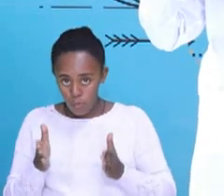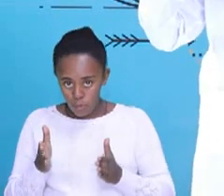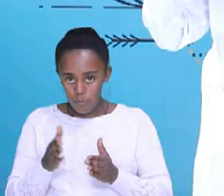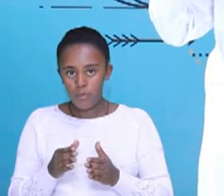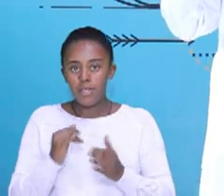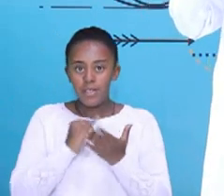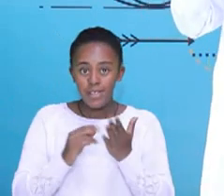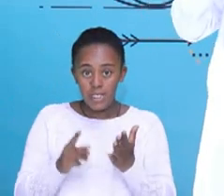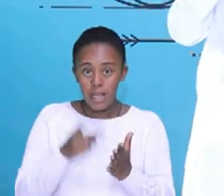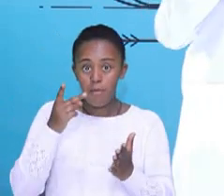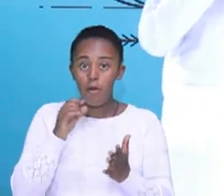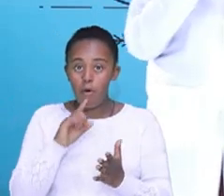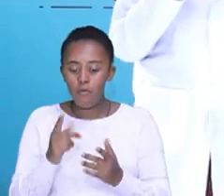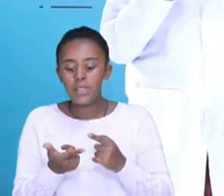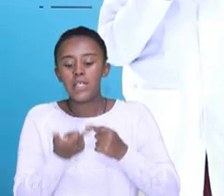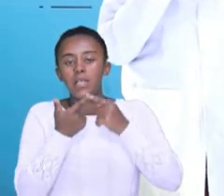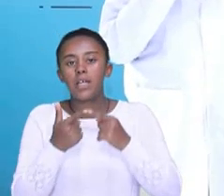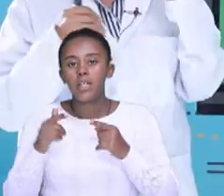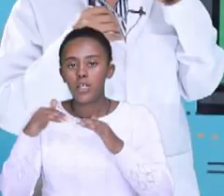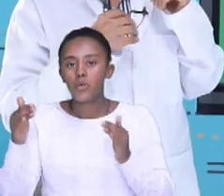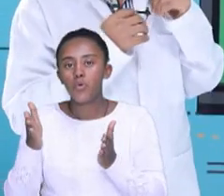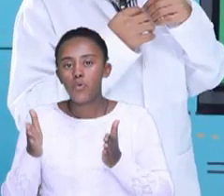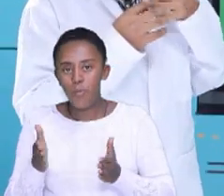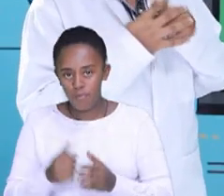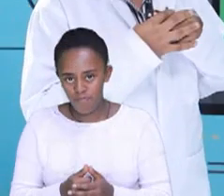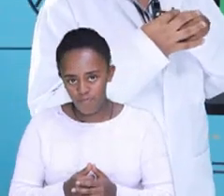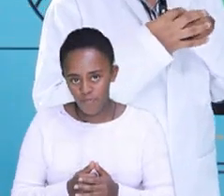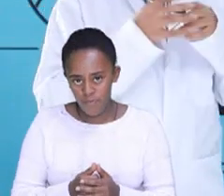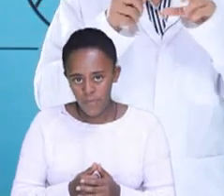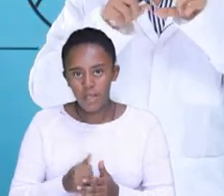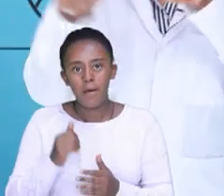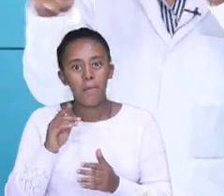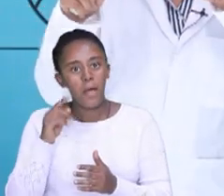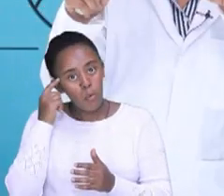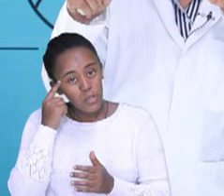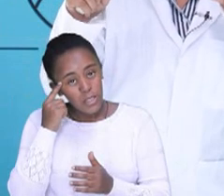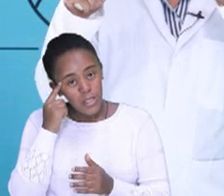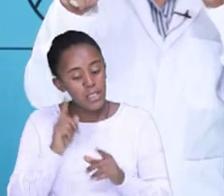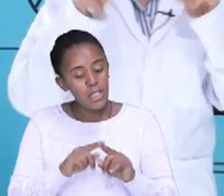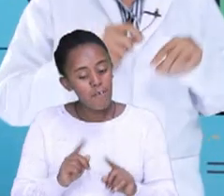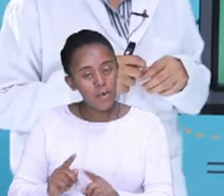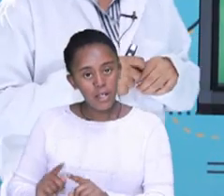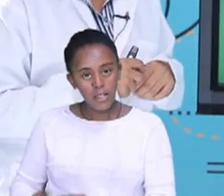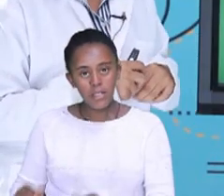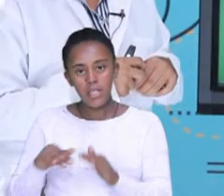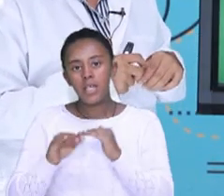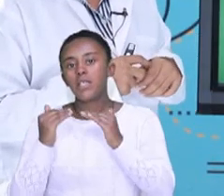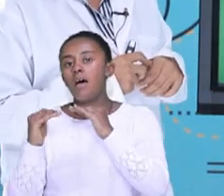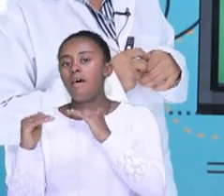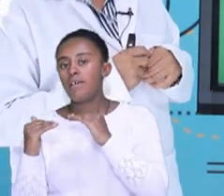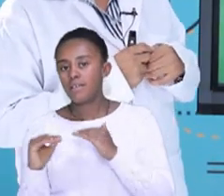double with that of the second cube. By considering this difference in their